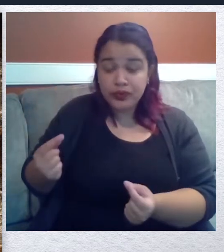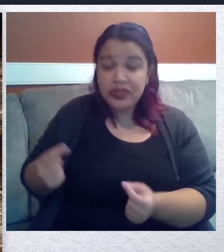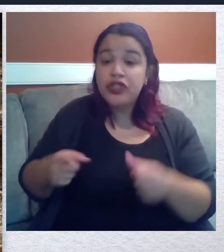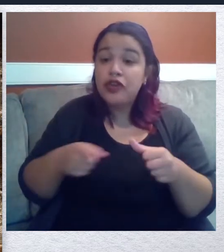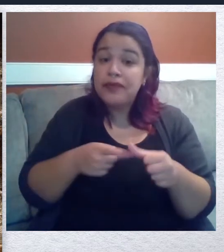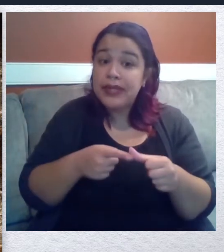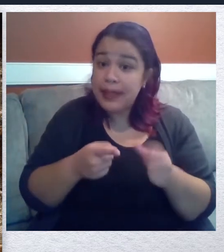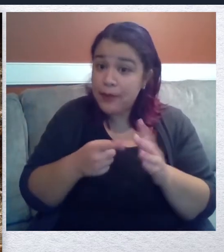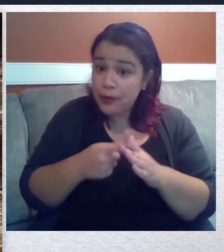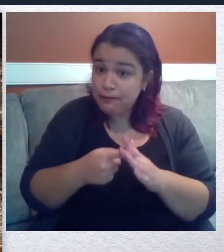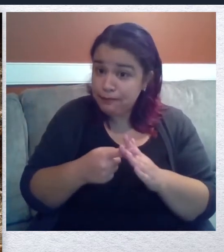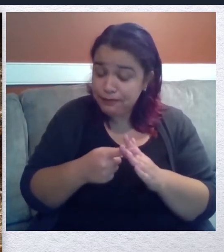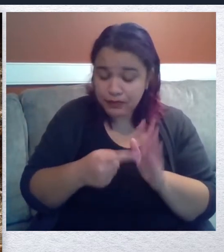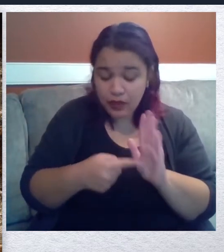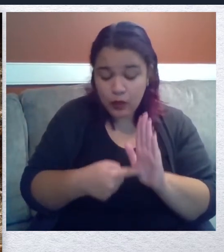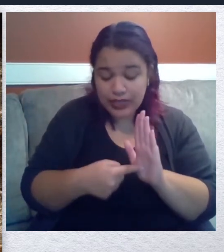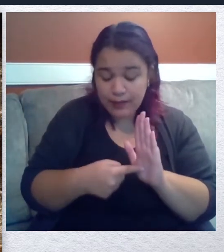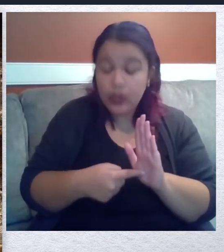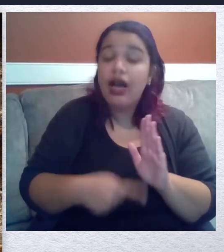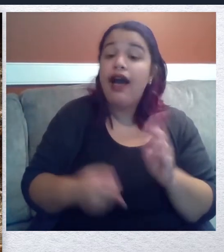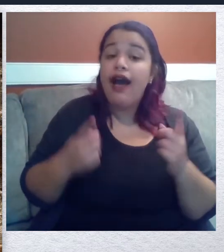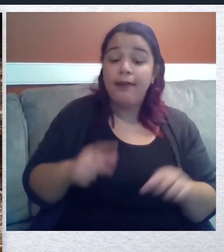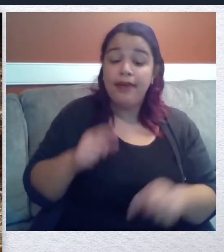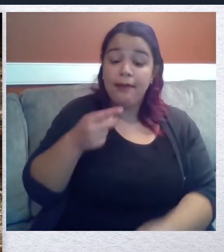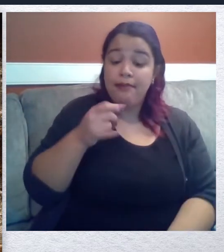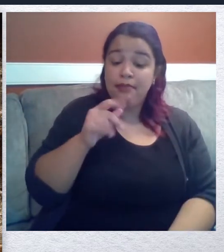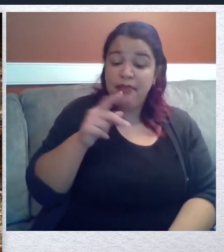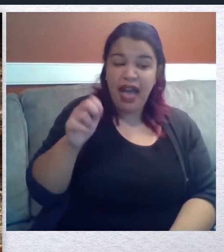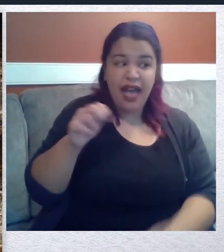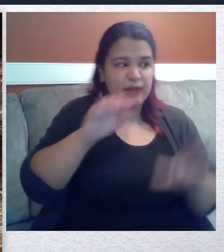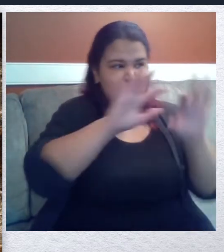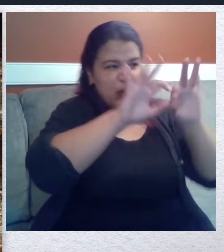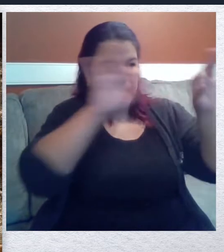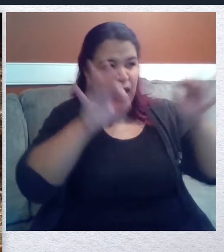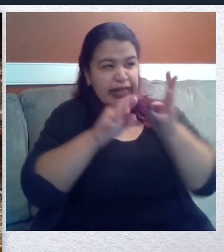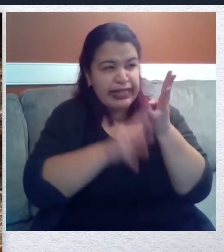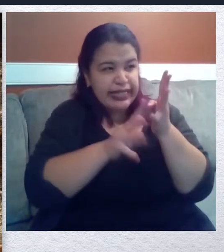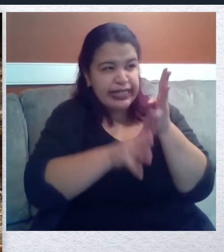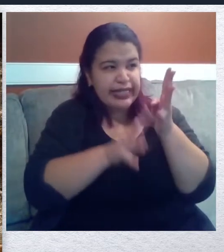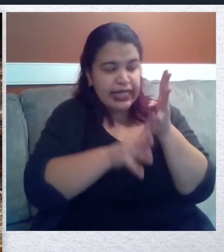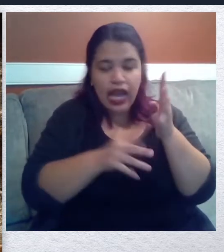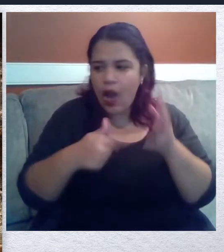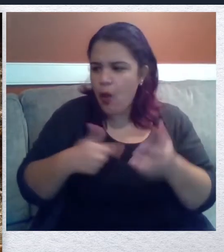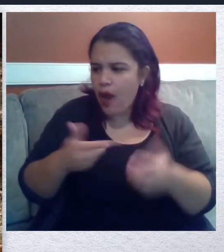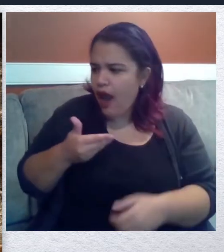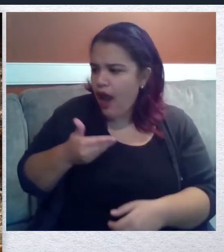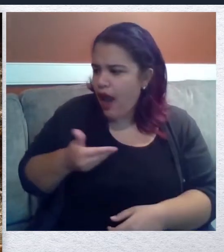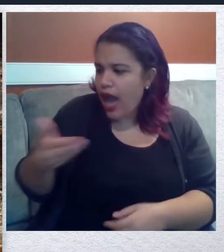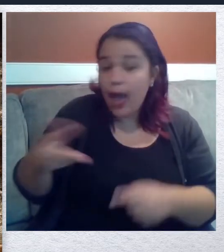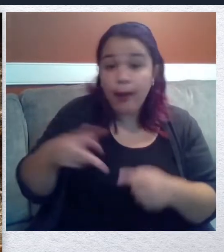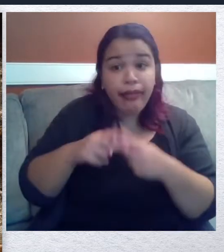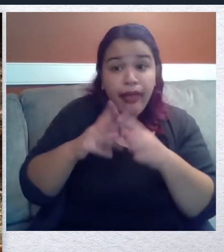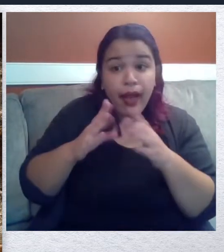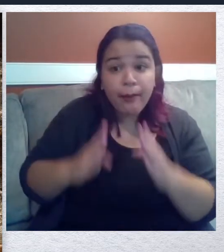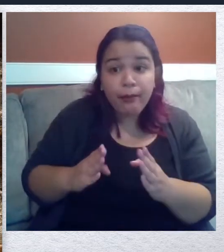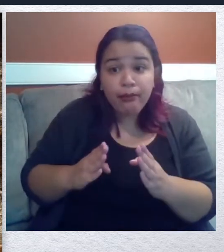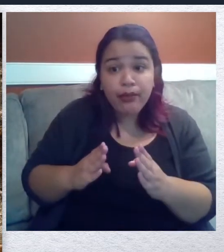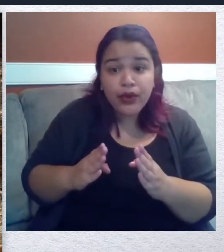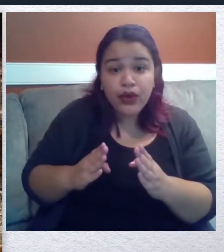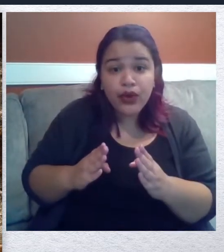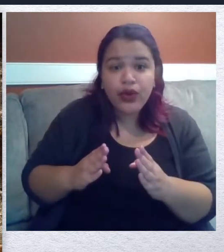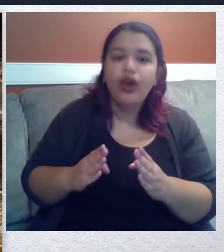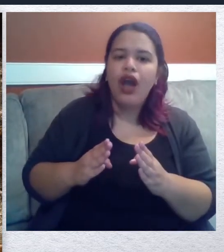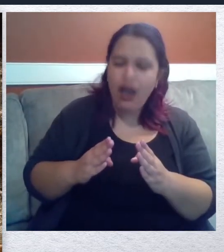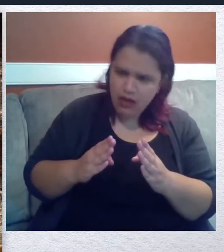to fix a leaky pipe. If they had not done that before, or if they had done it in a way that I was not